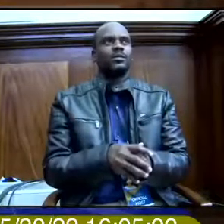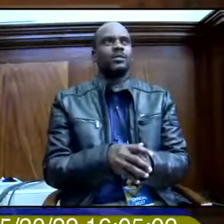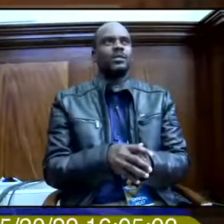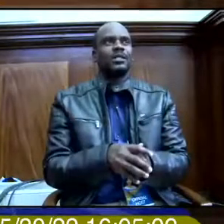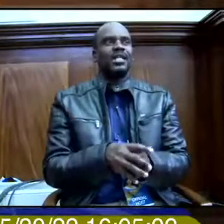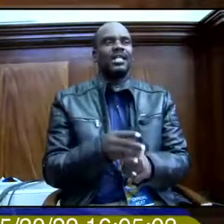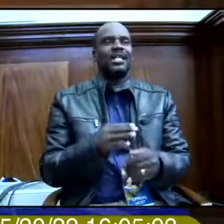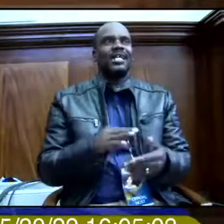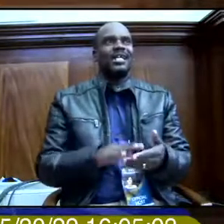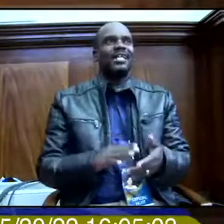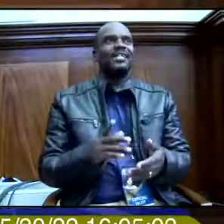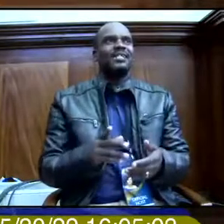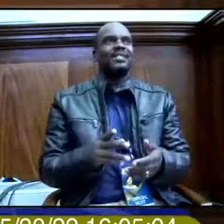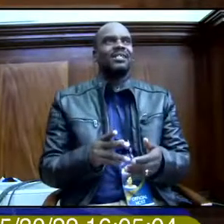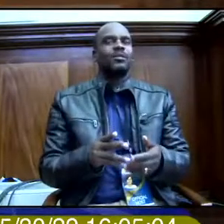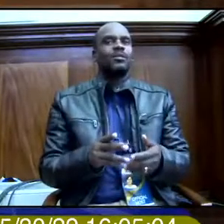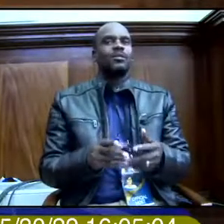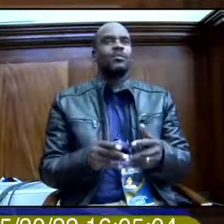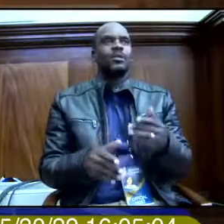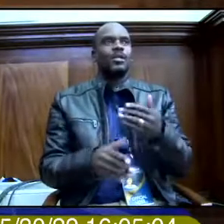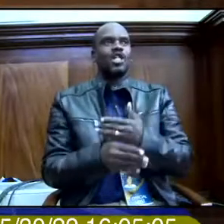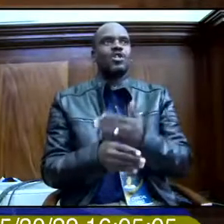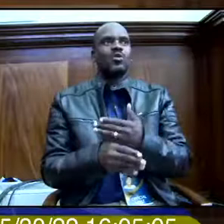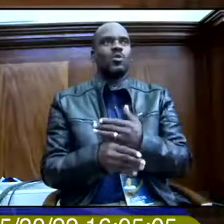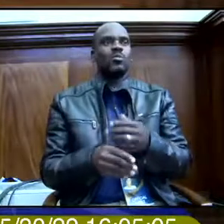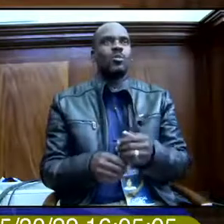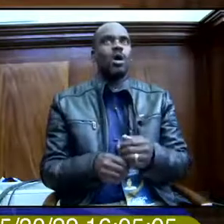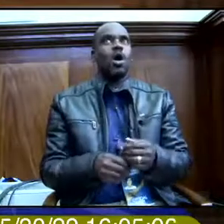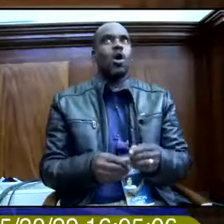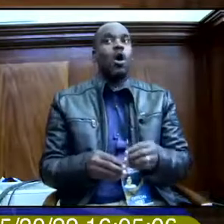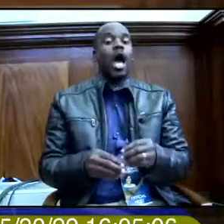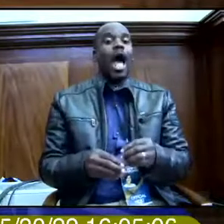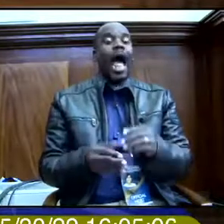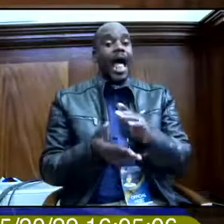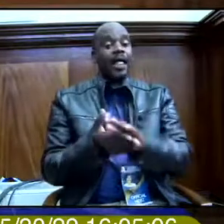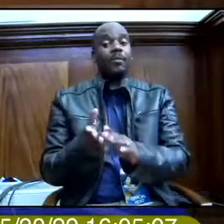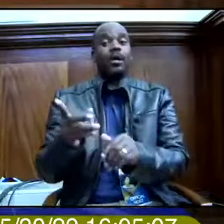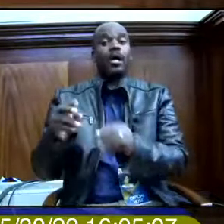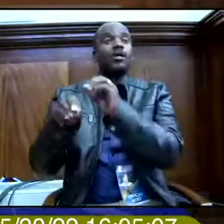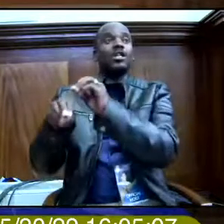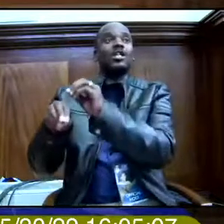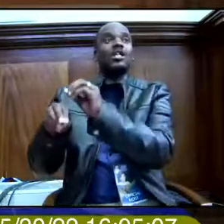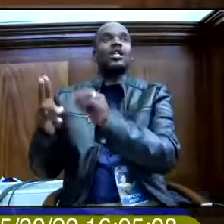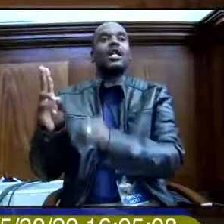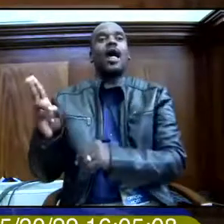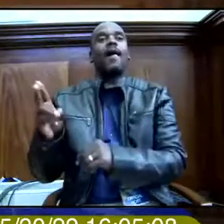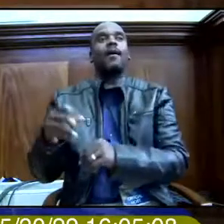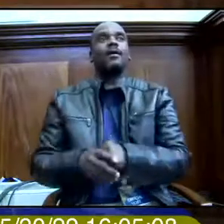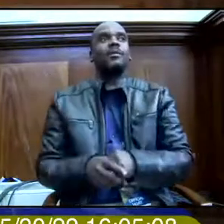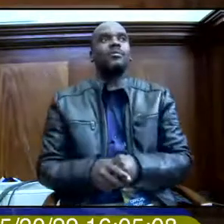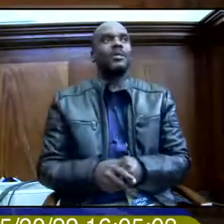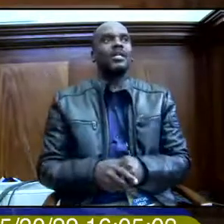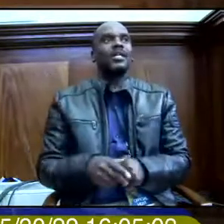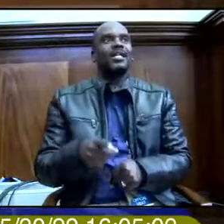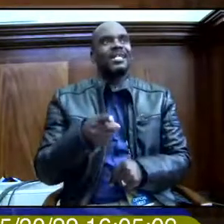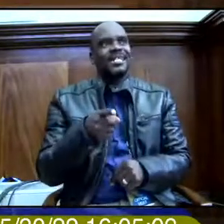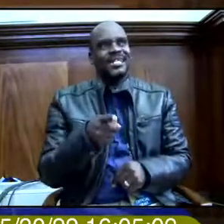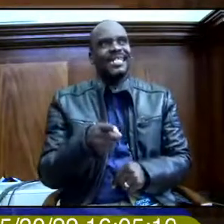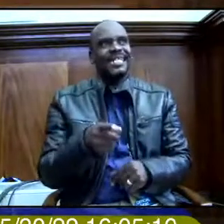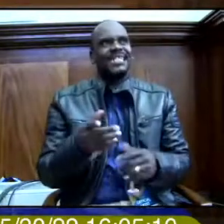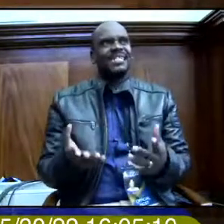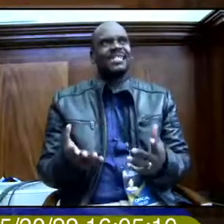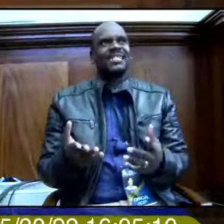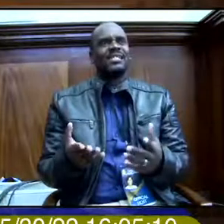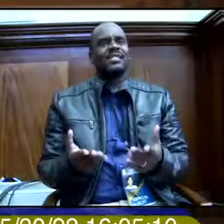and then there's no permanent job when you go to education as well we are observing a number of issues there the in-service the